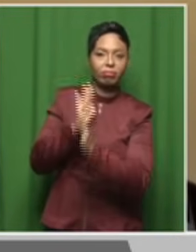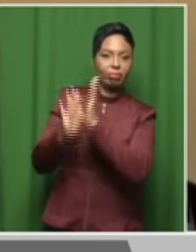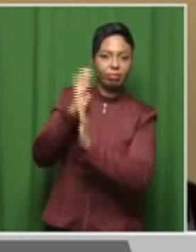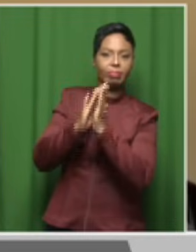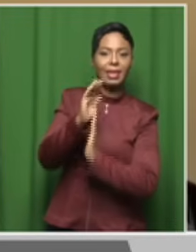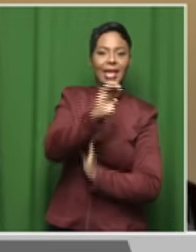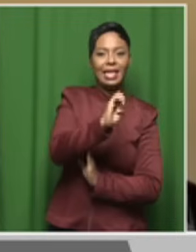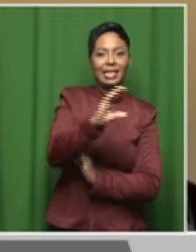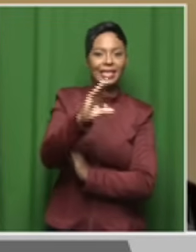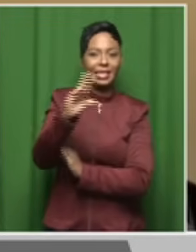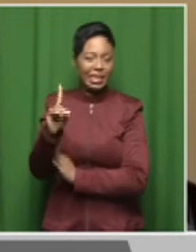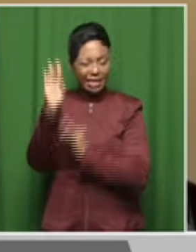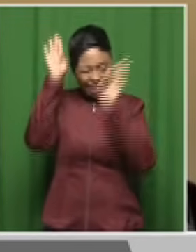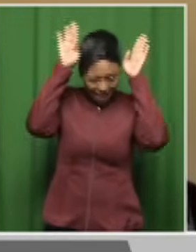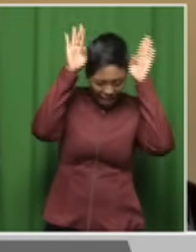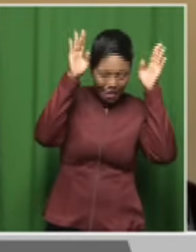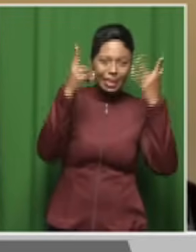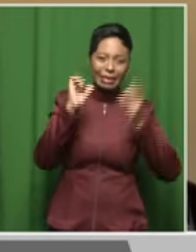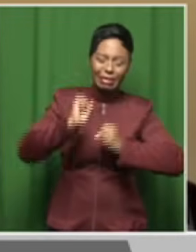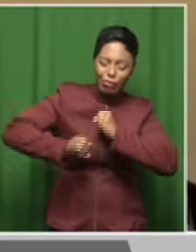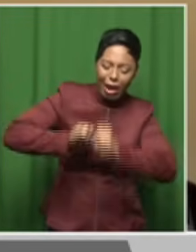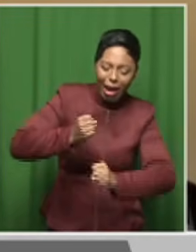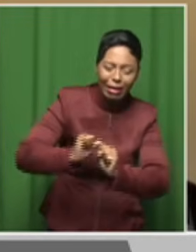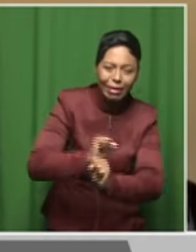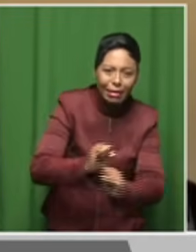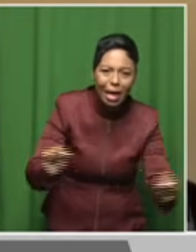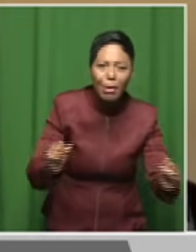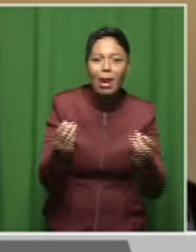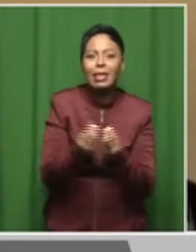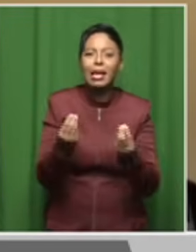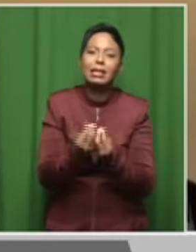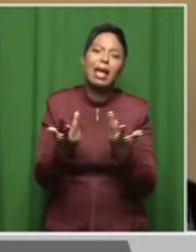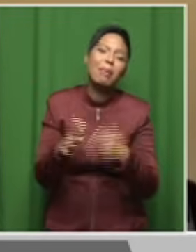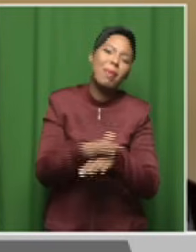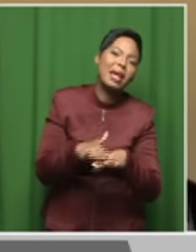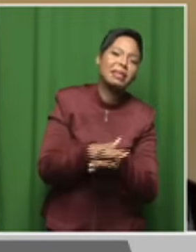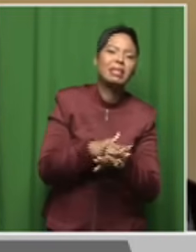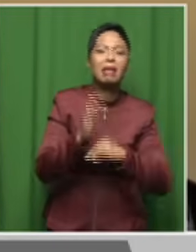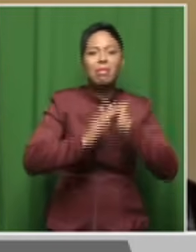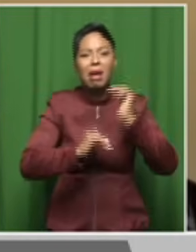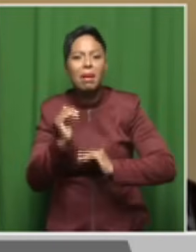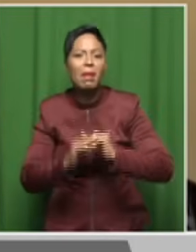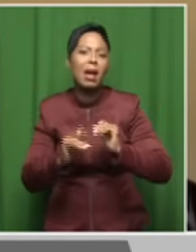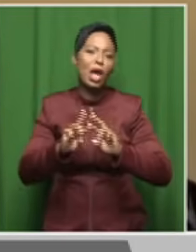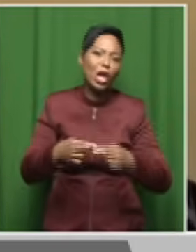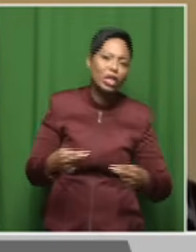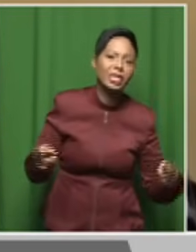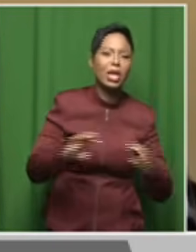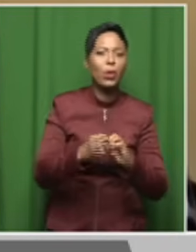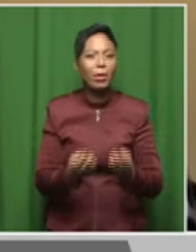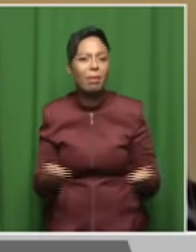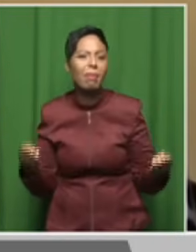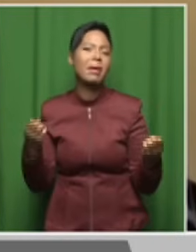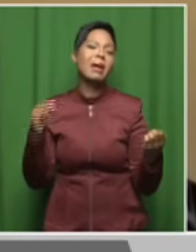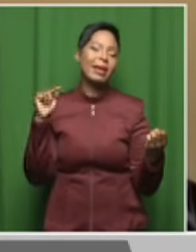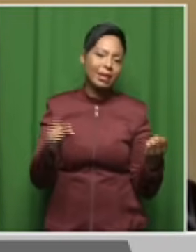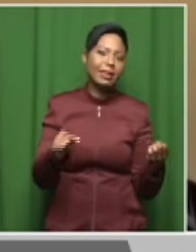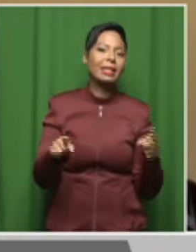Africa, the struggles that they face with things like basic infrastructure and resources, and also the crucial role